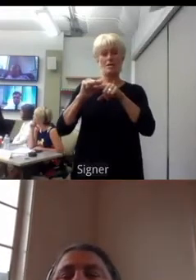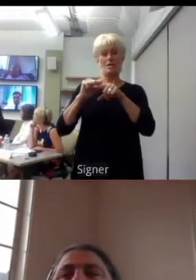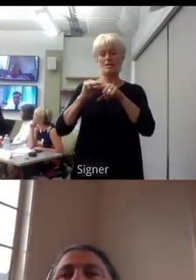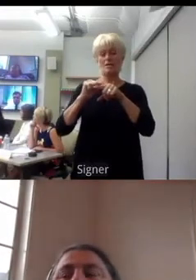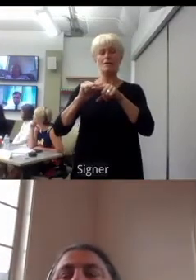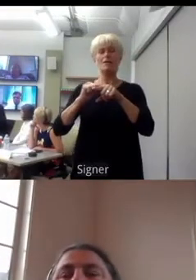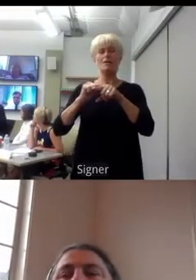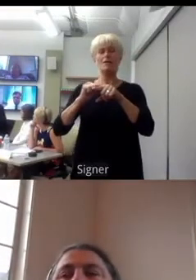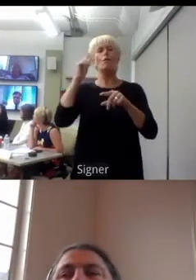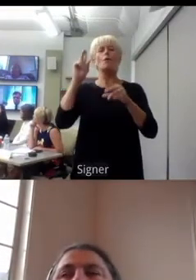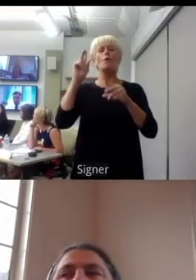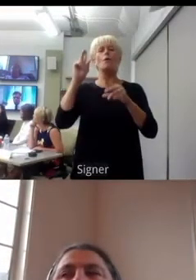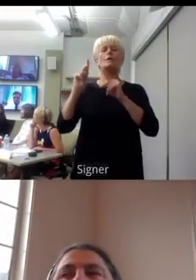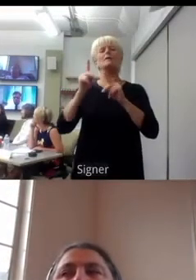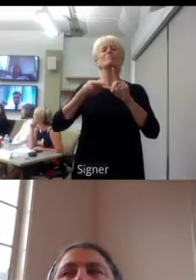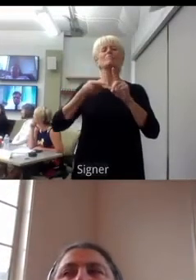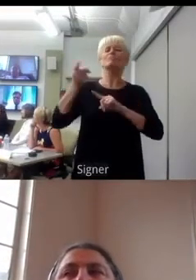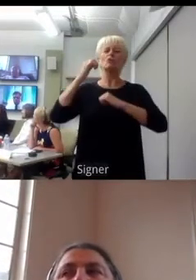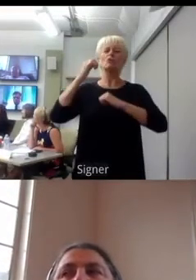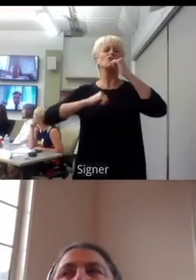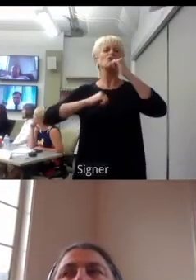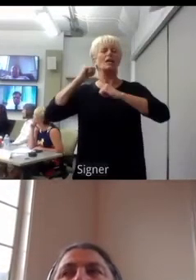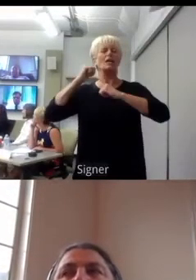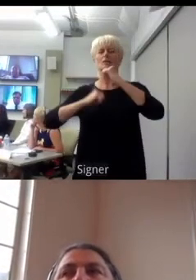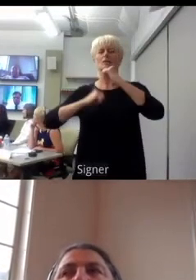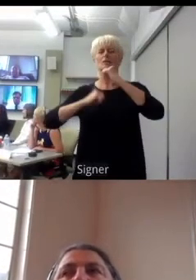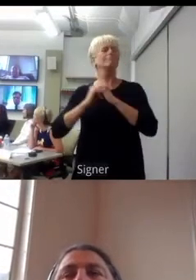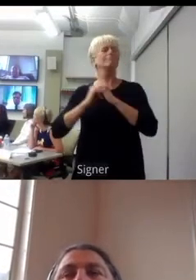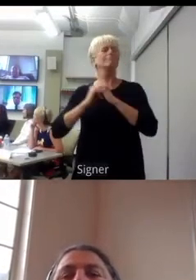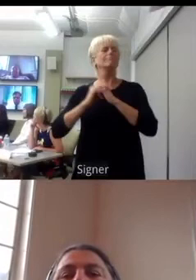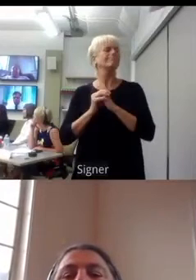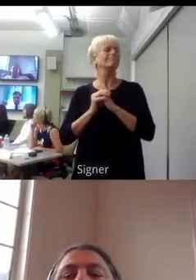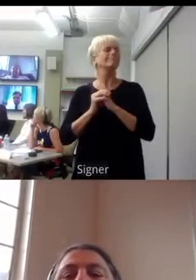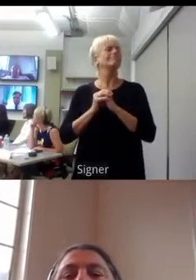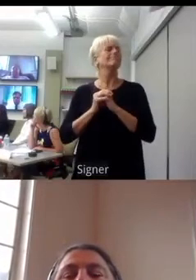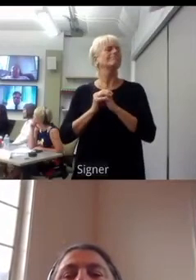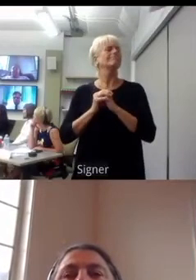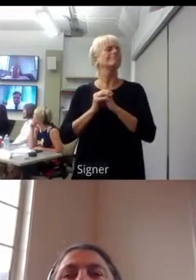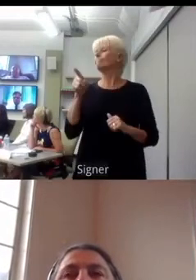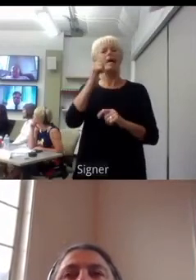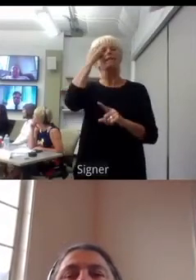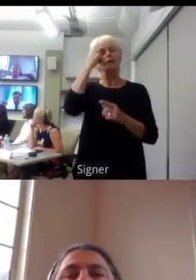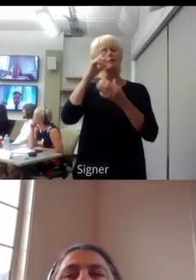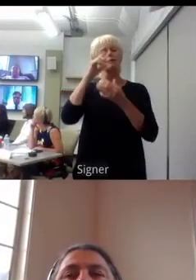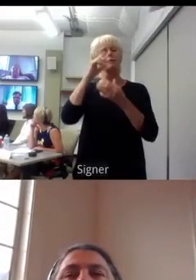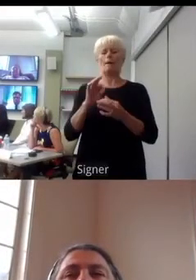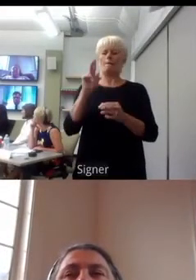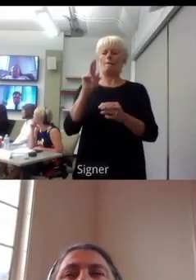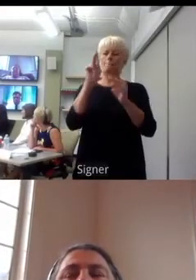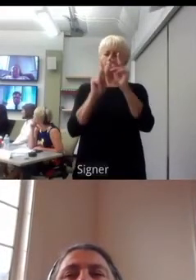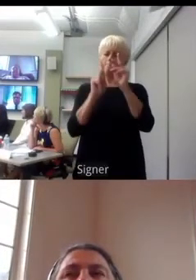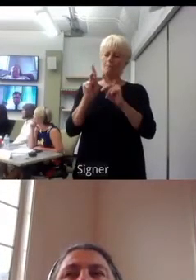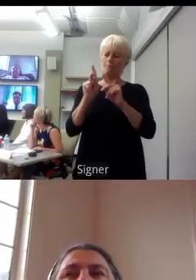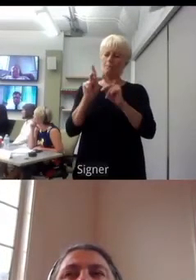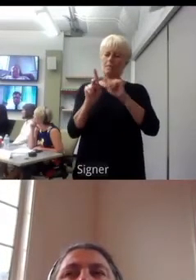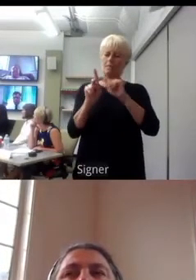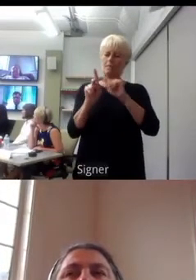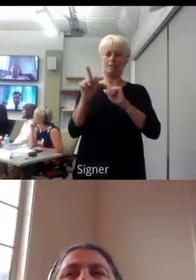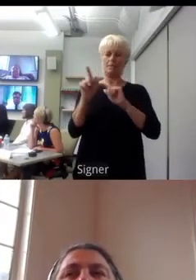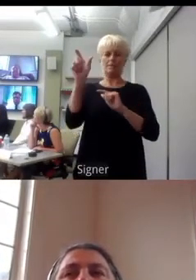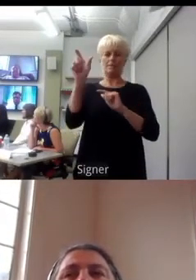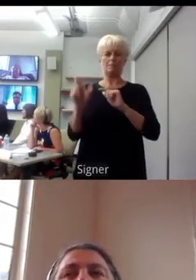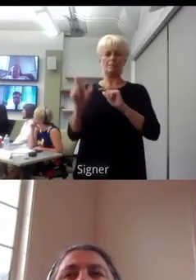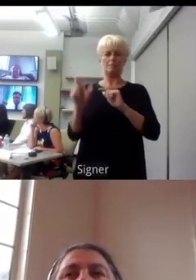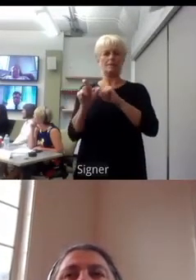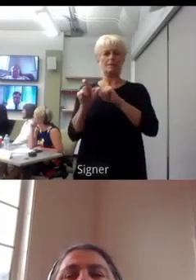profession doesn't really address people with disabilities as people first yet. It's still very much an afterthought type of training. So